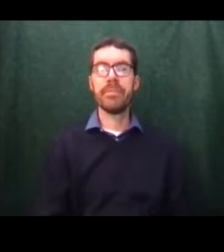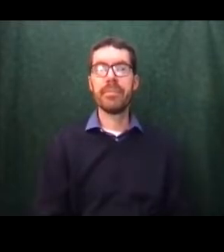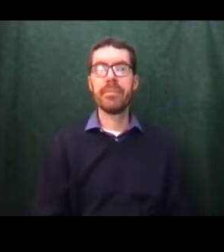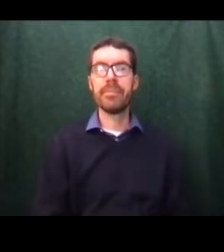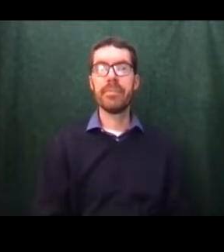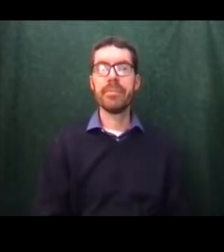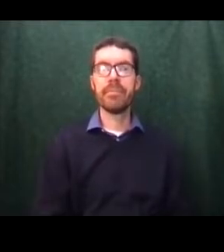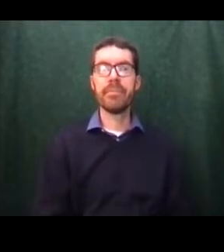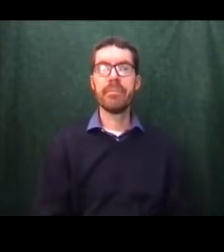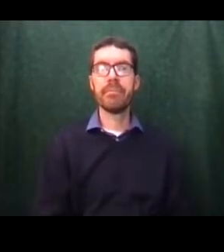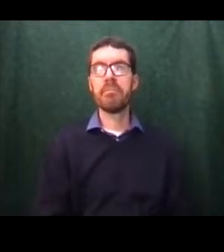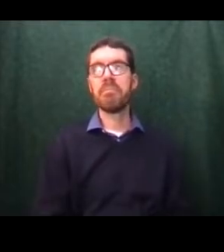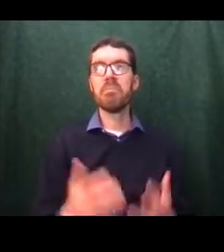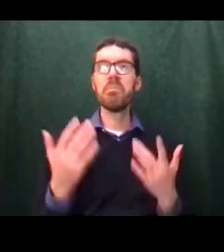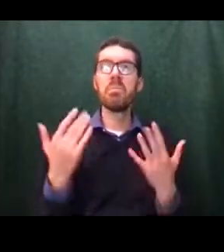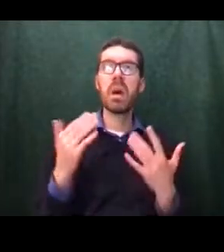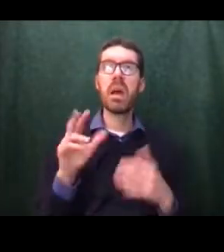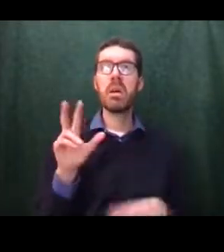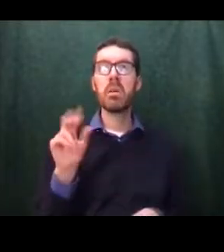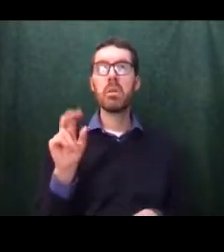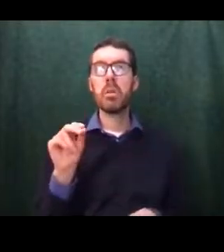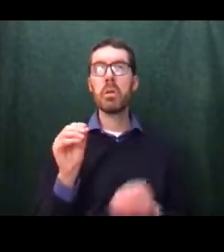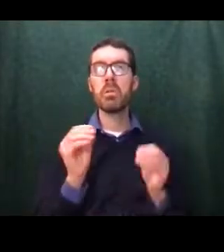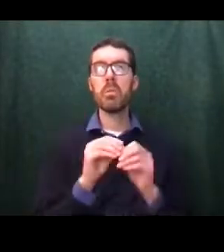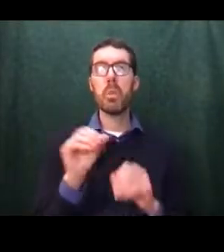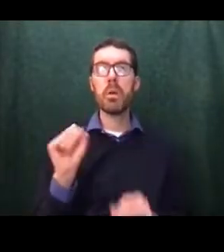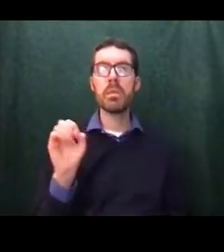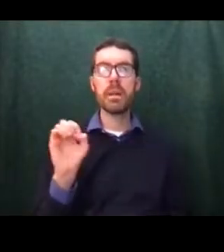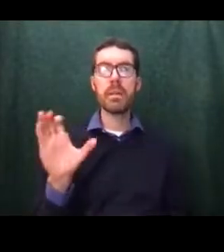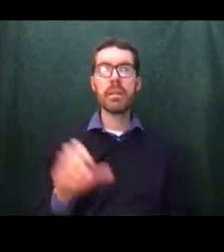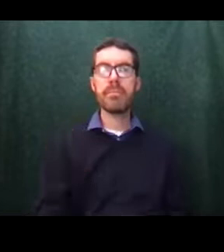Okay, about another 30 seconds or so.